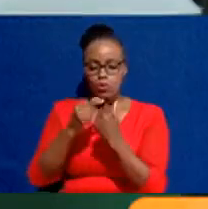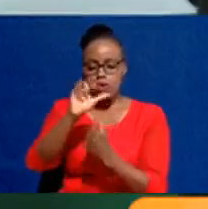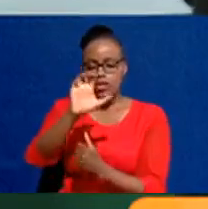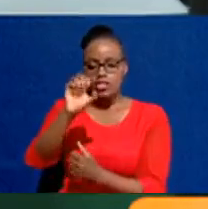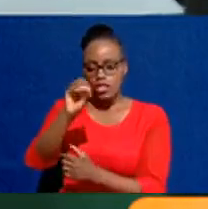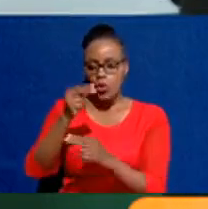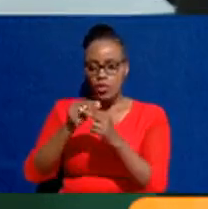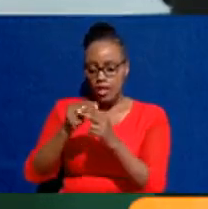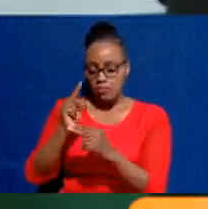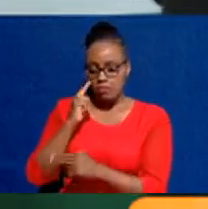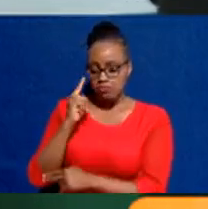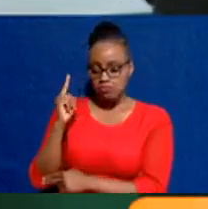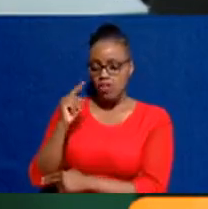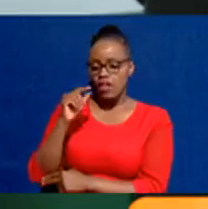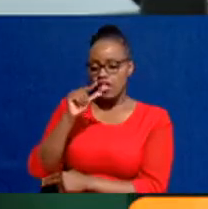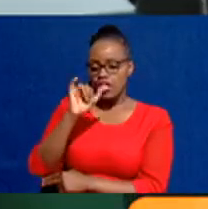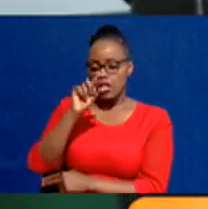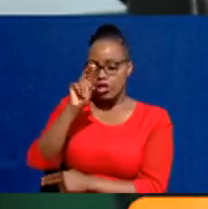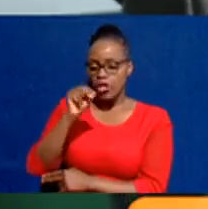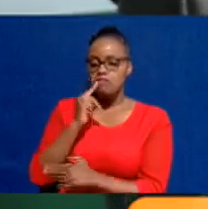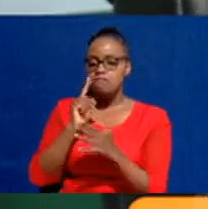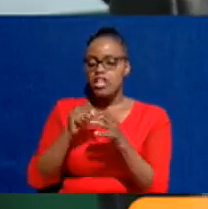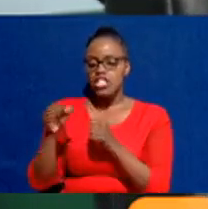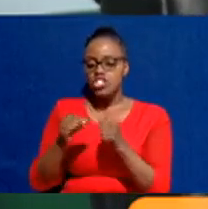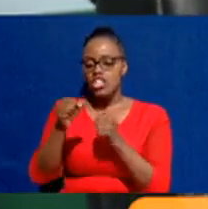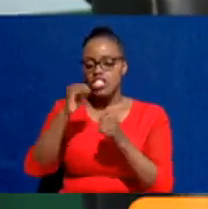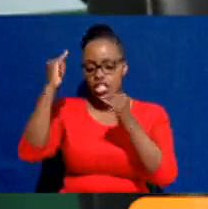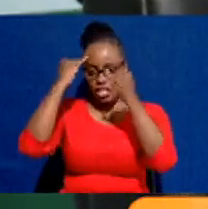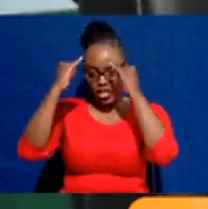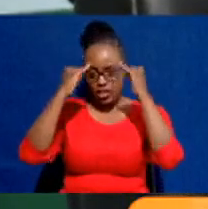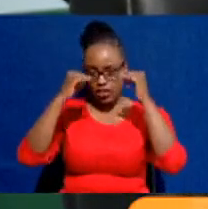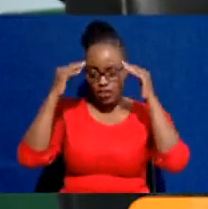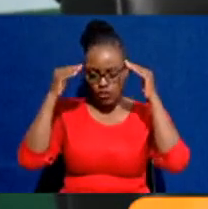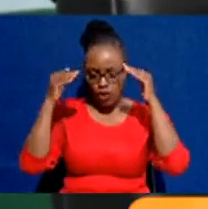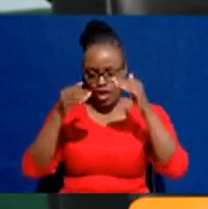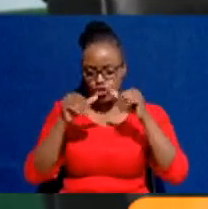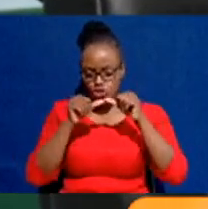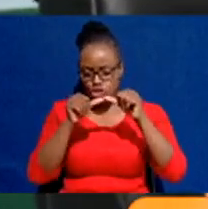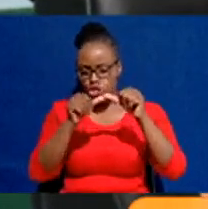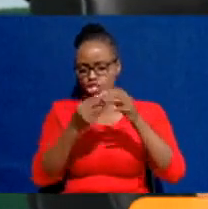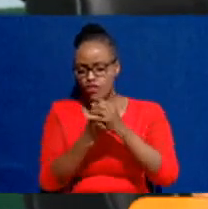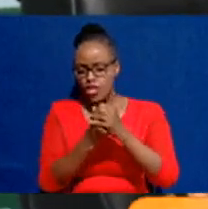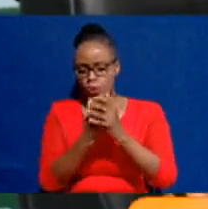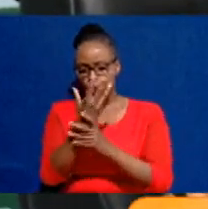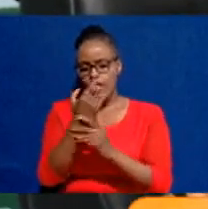Gideon Muruki says the bank will pursue strategic initiatives that focus on resilience and growth